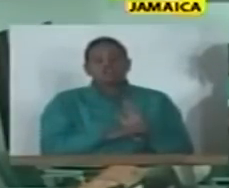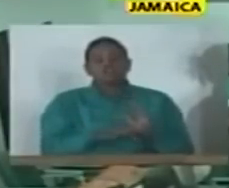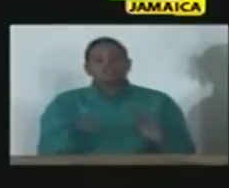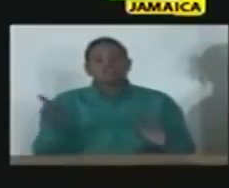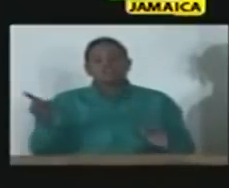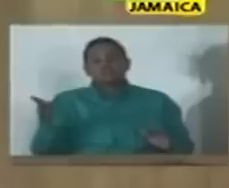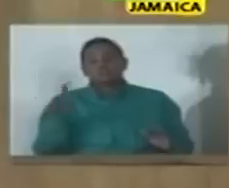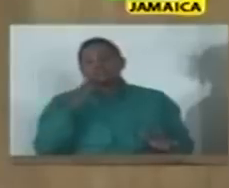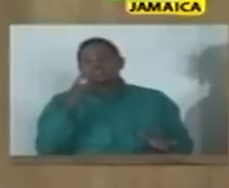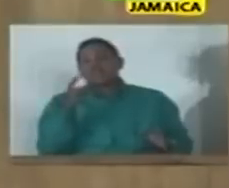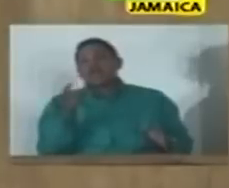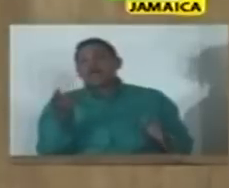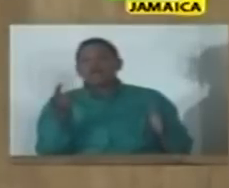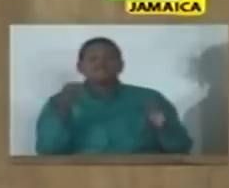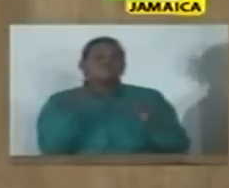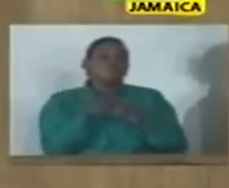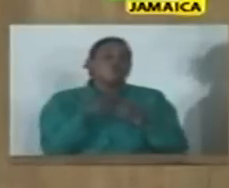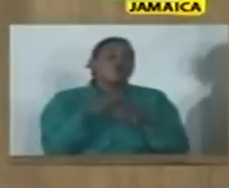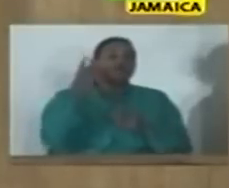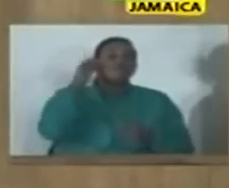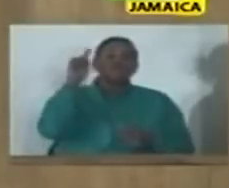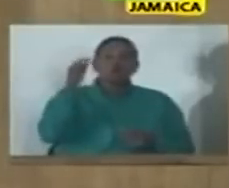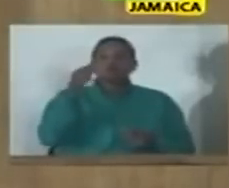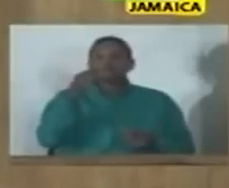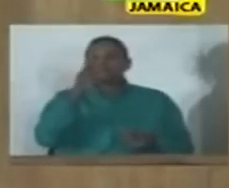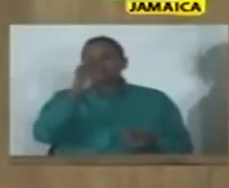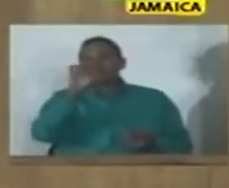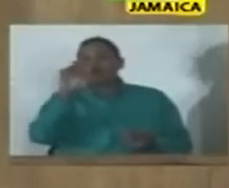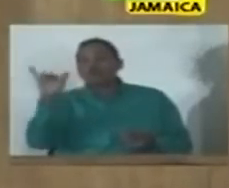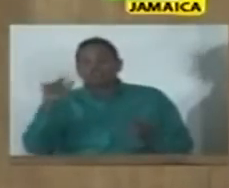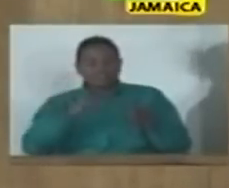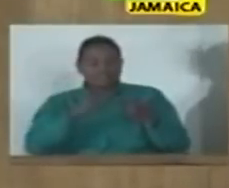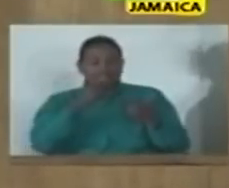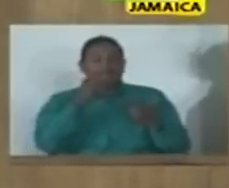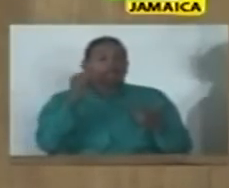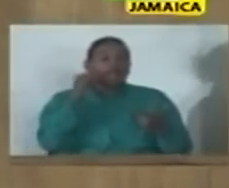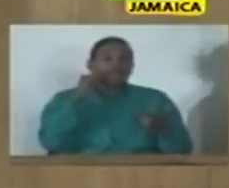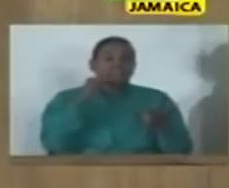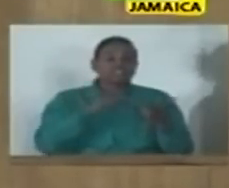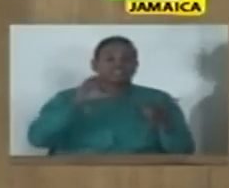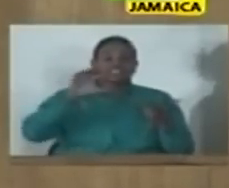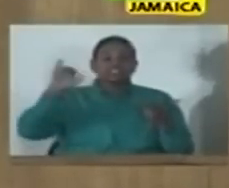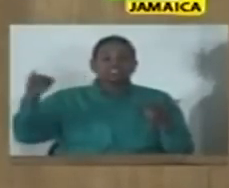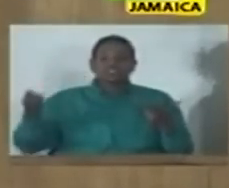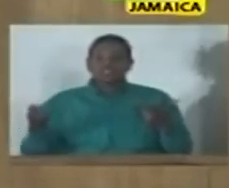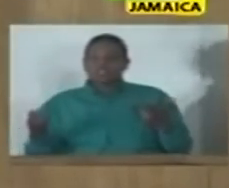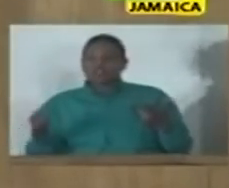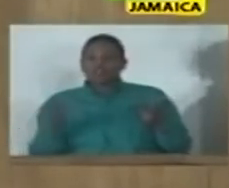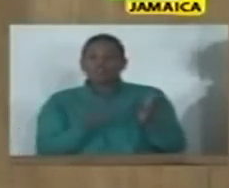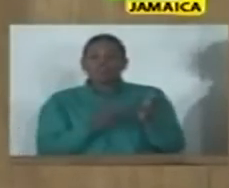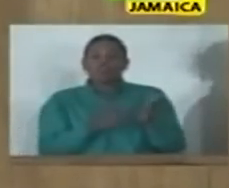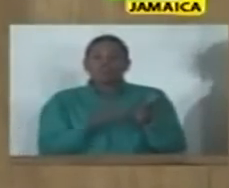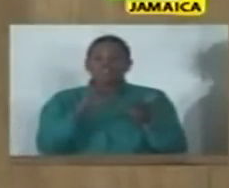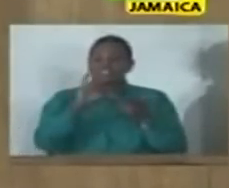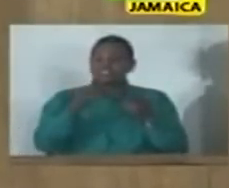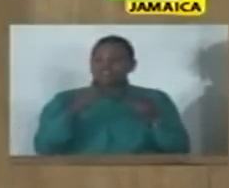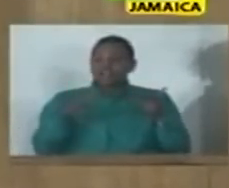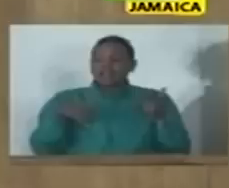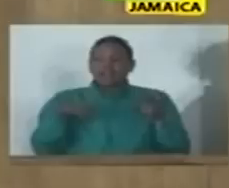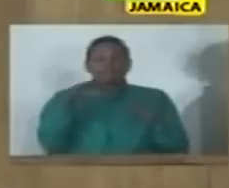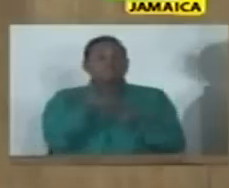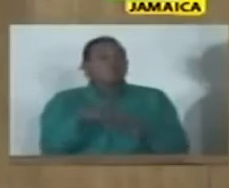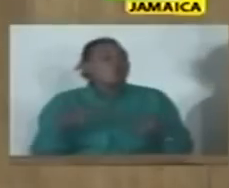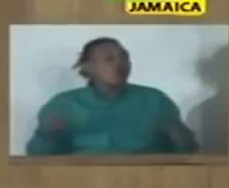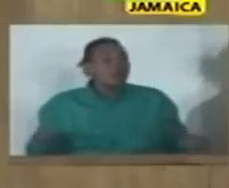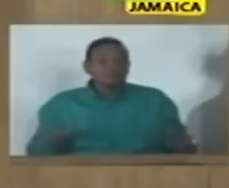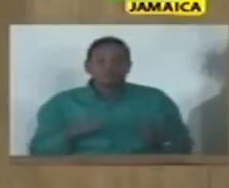on buggery, ganja, and CCJ. Well, there's no referendum on CCJ. There's no